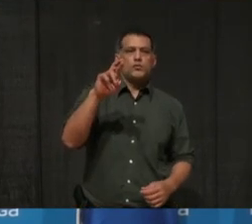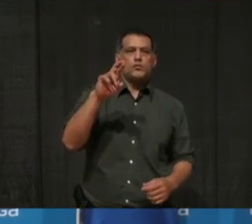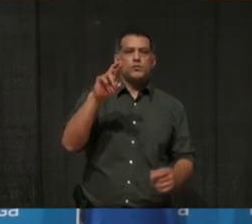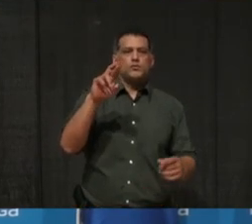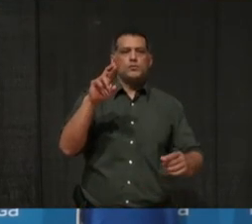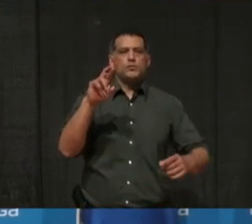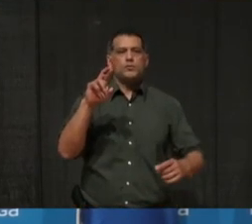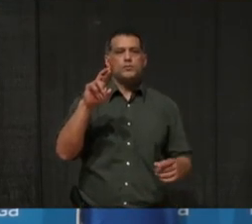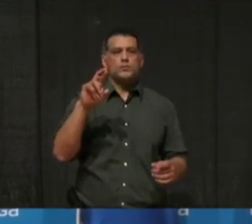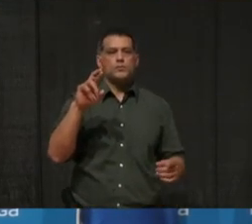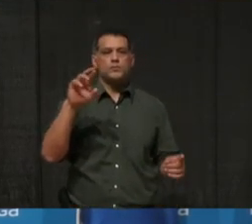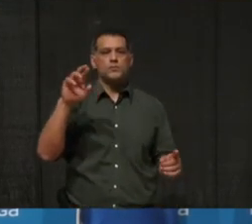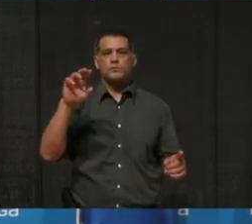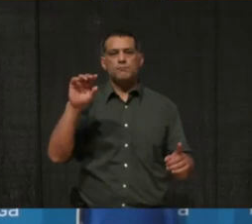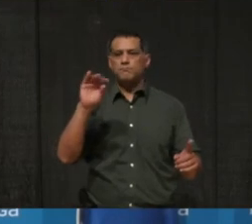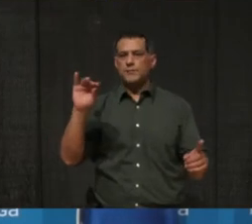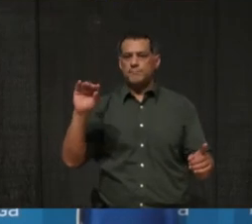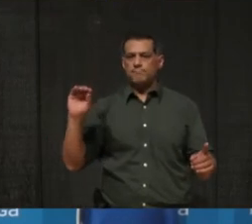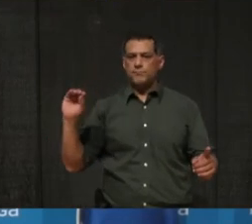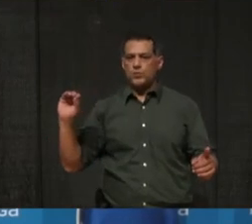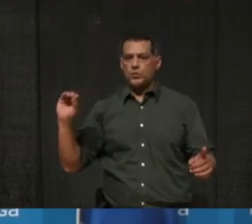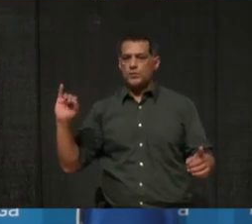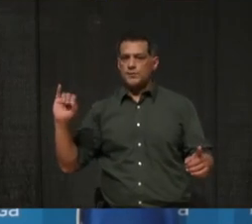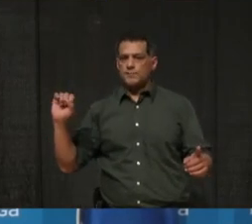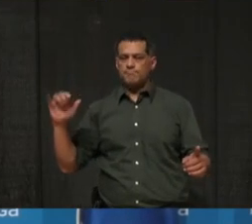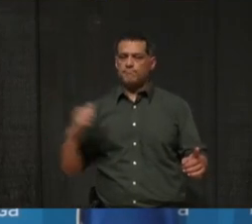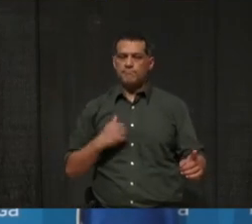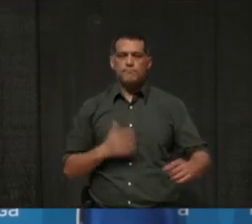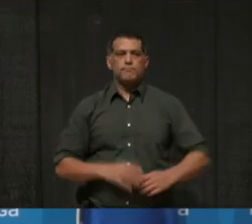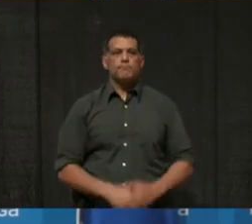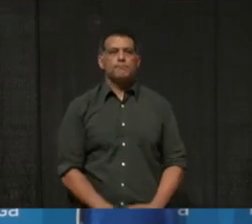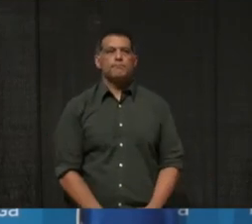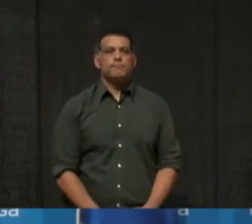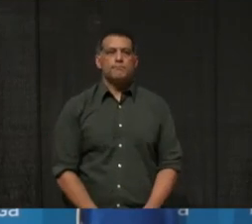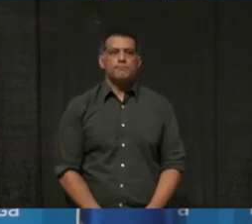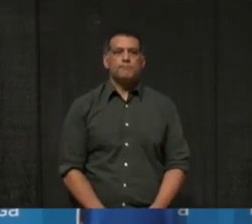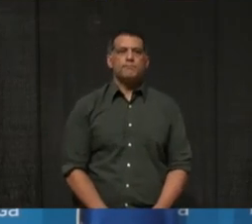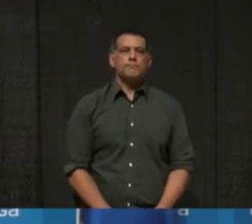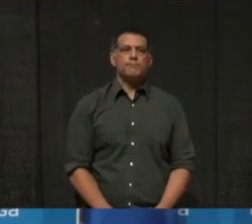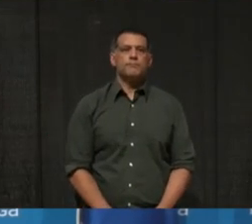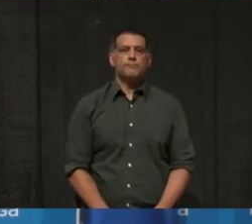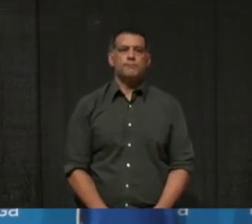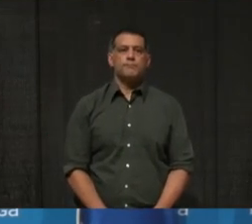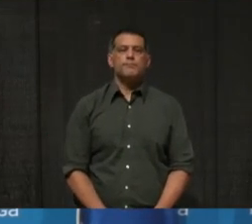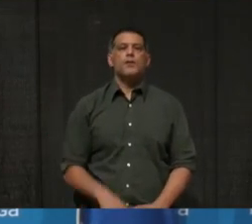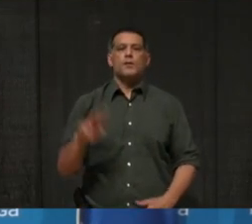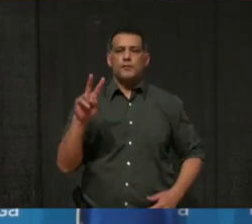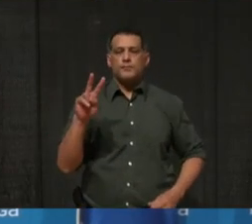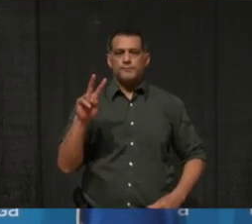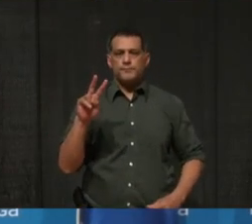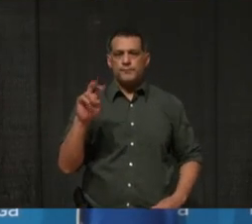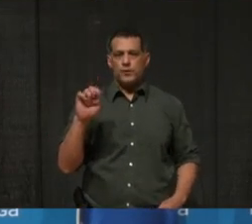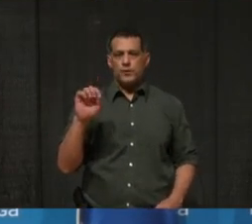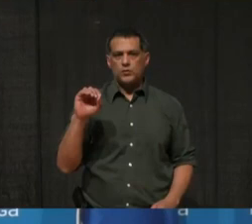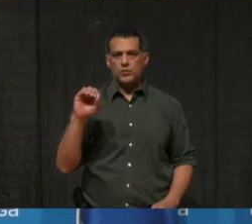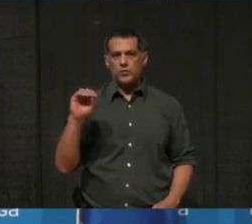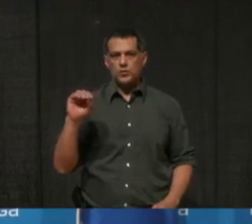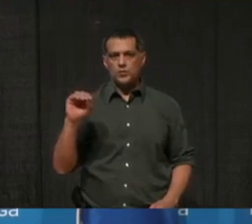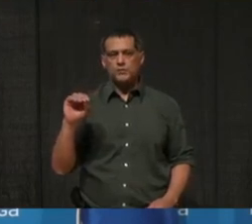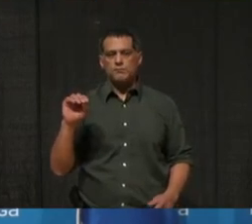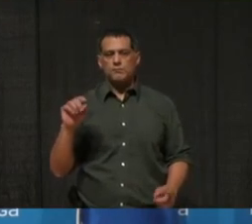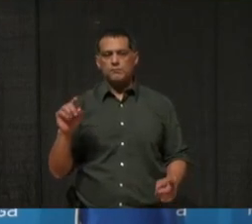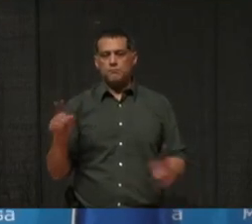Mayor Crombie. I hope you're well. Both my questions are actually for Dr. Lowe. Okay, Viosa, thank you. No problem. let me get him up here. Thank you.